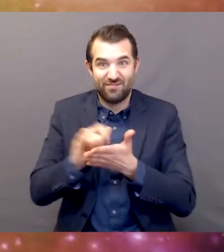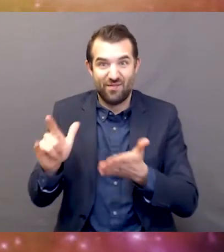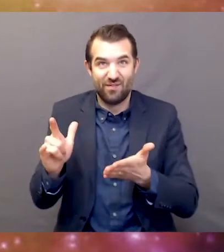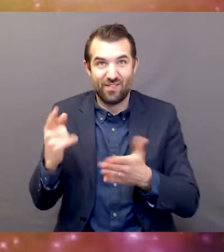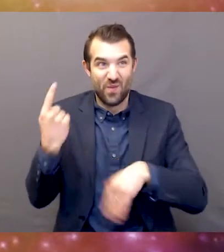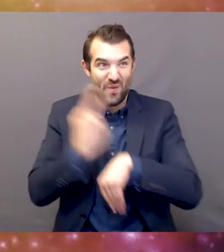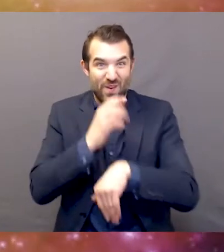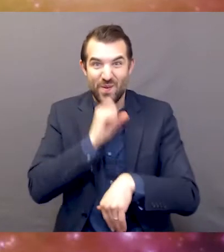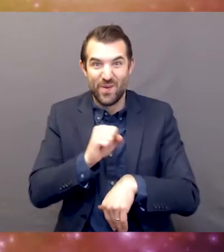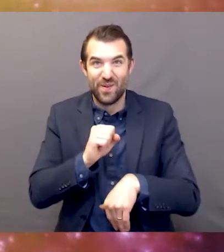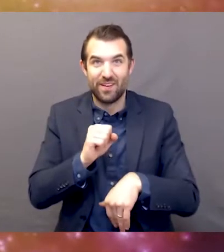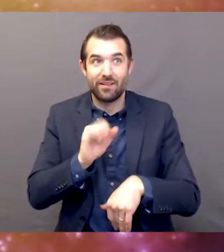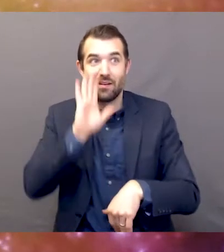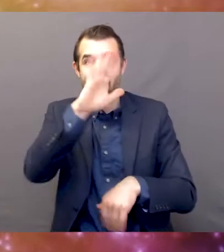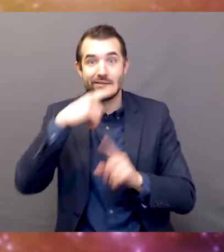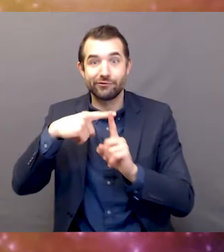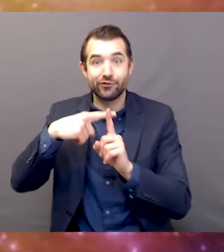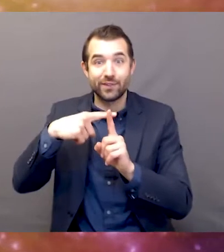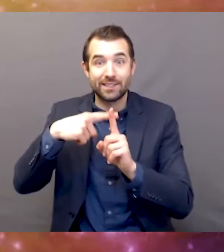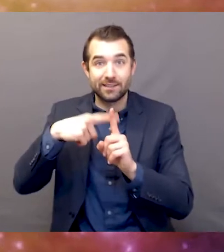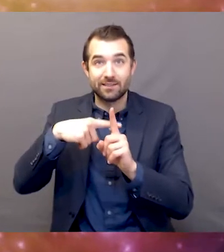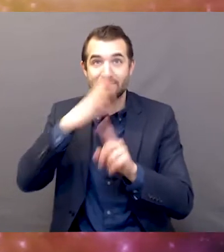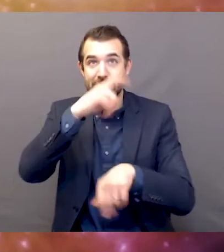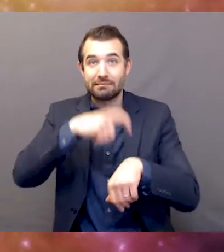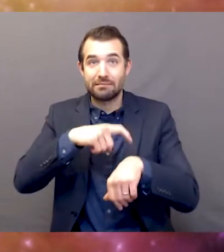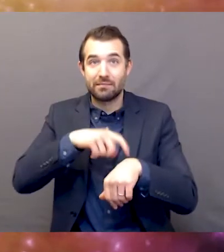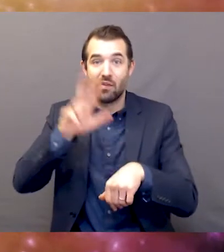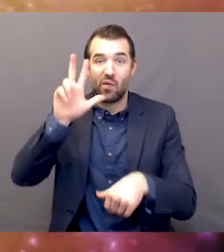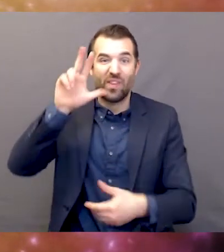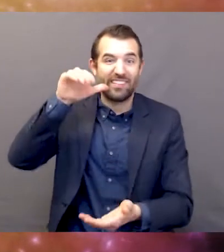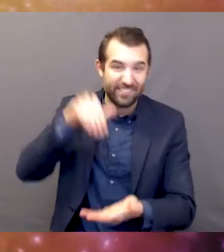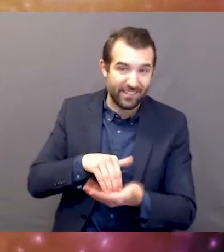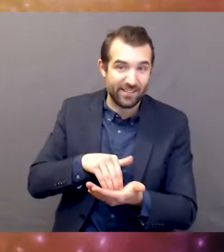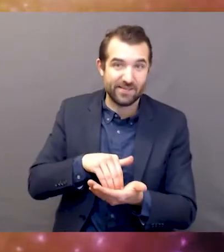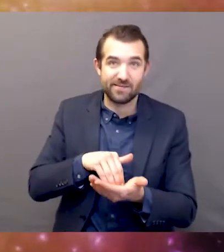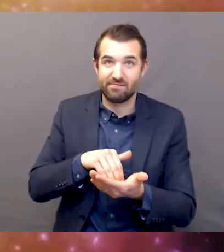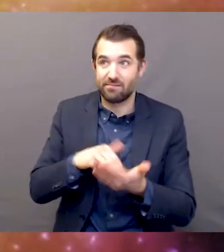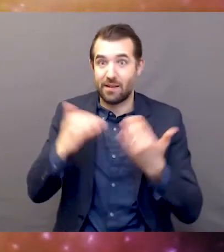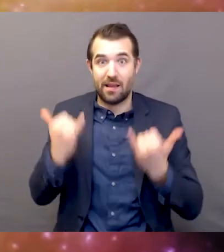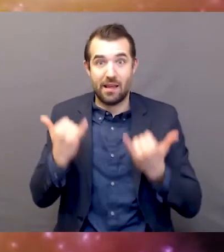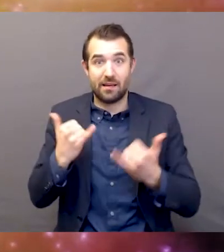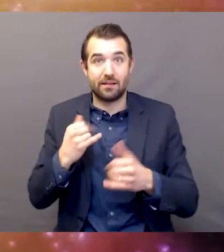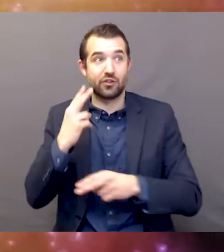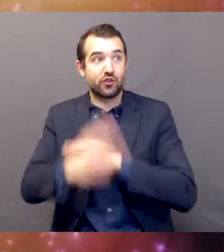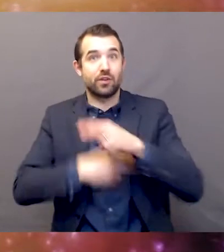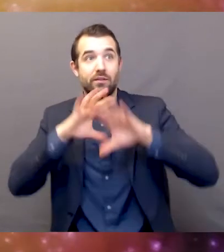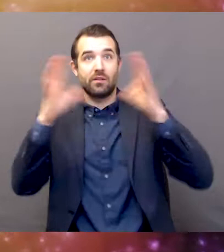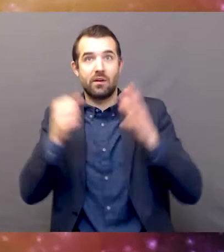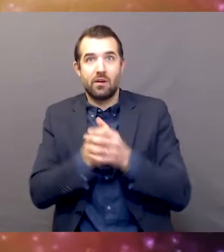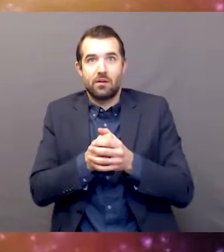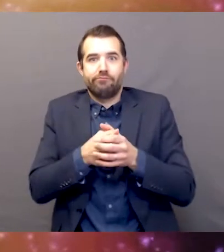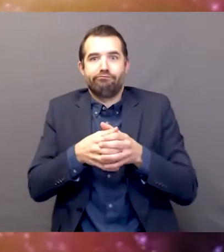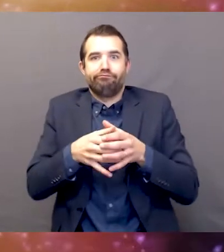their journey, their characteristic temperature was about 3,000 degrees. But today, the universe has expanded by a factor of just